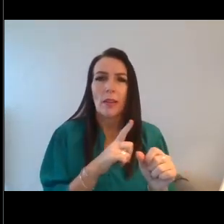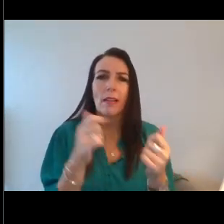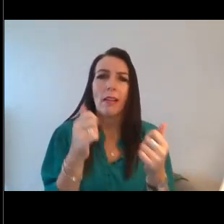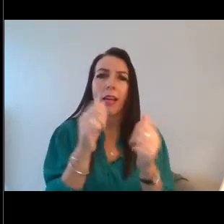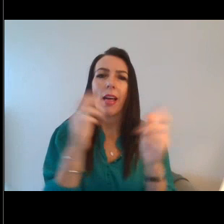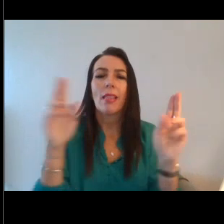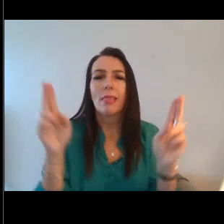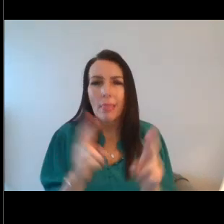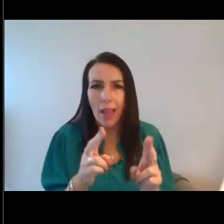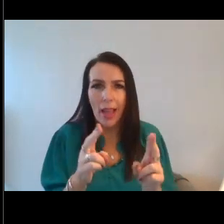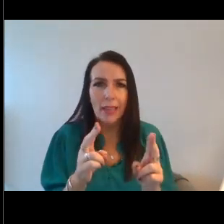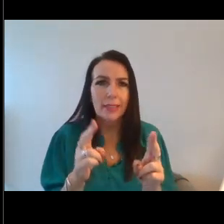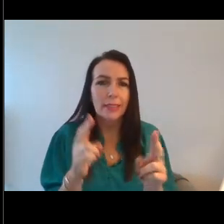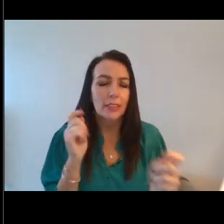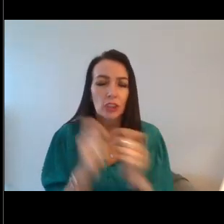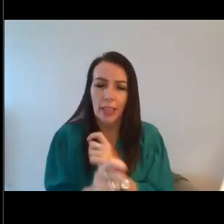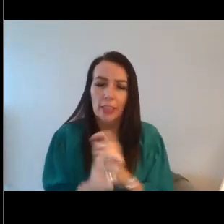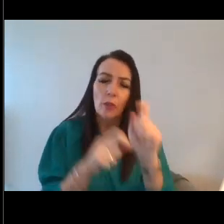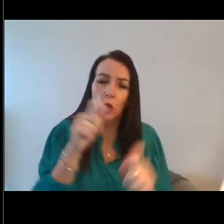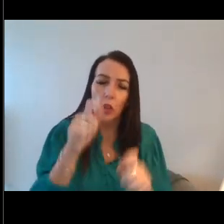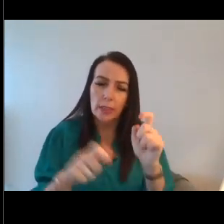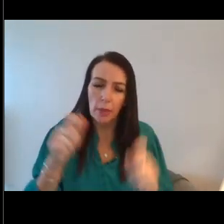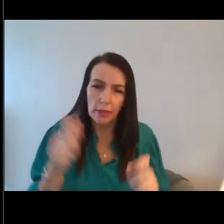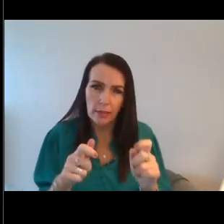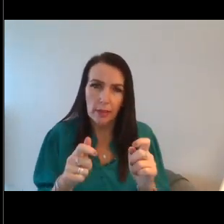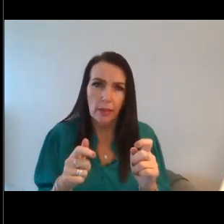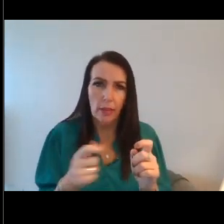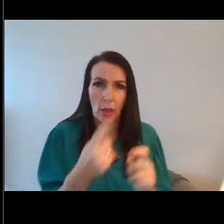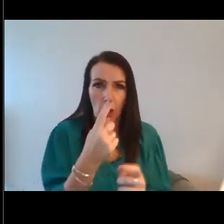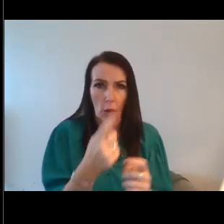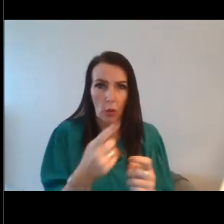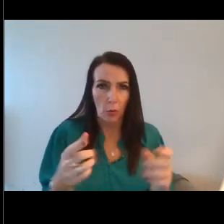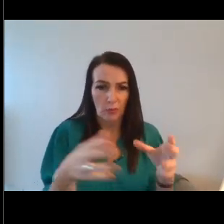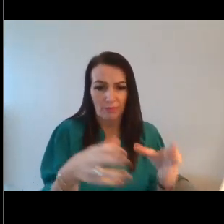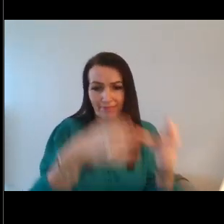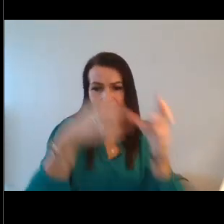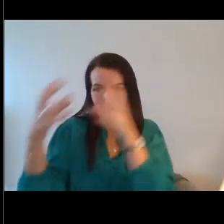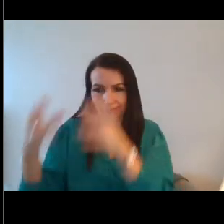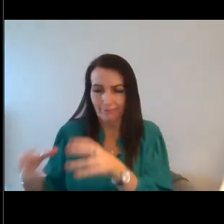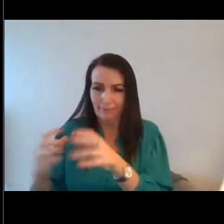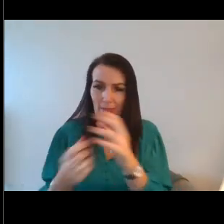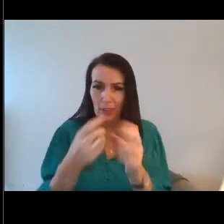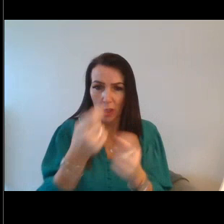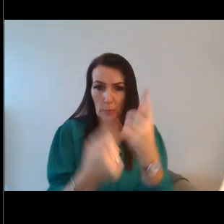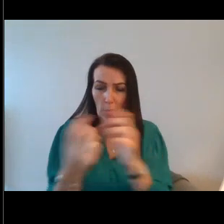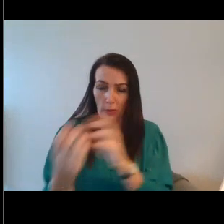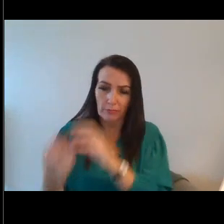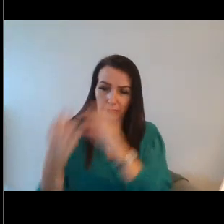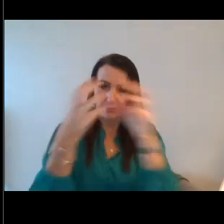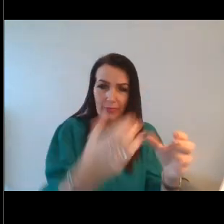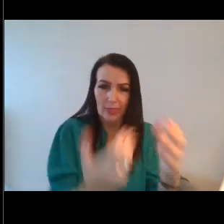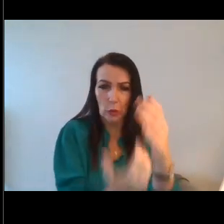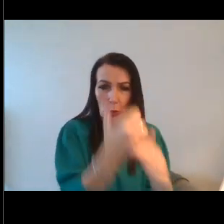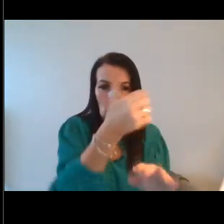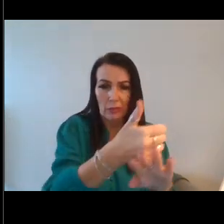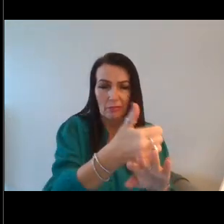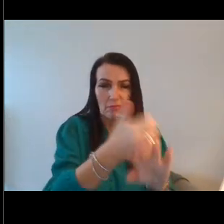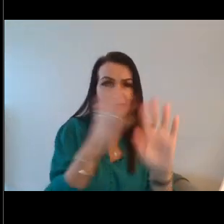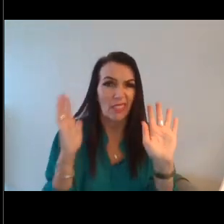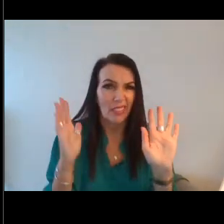intervention, much less of a change for customers. You'd be taking out one box of tricks, one boiler, and putting in another boiler. You